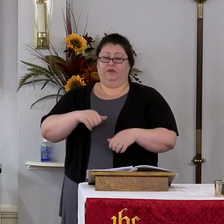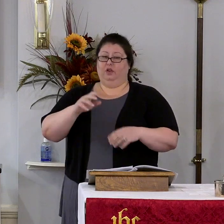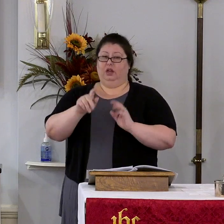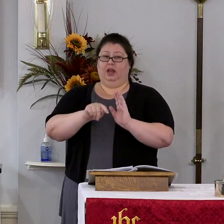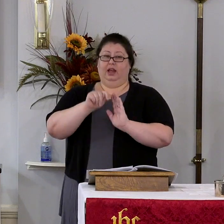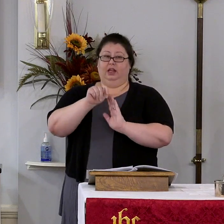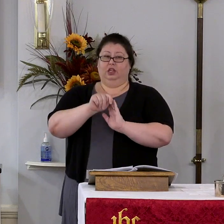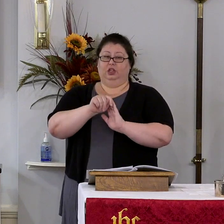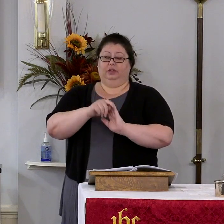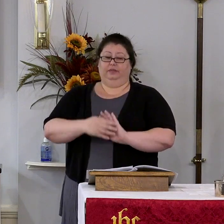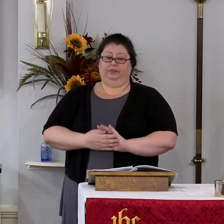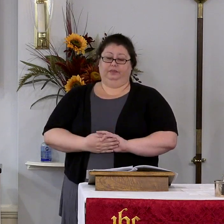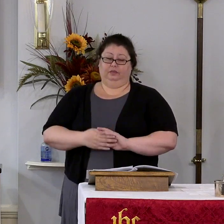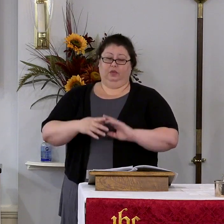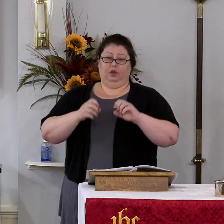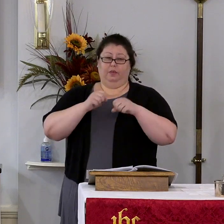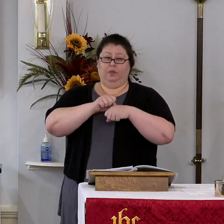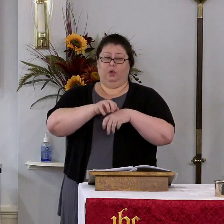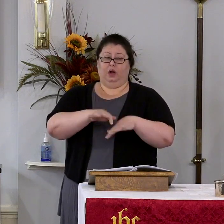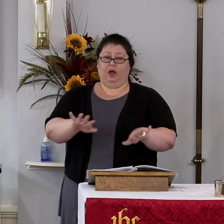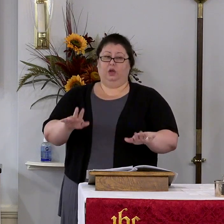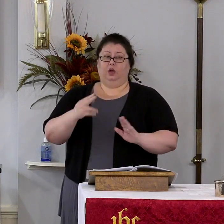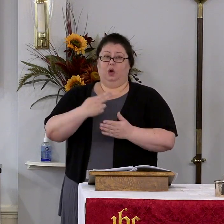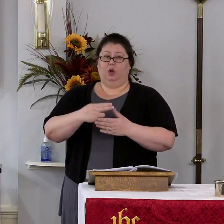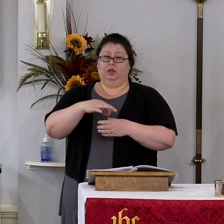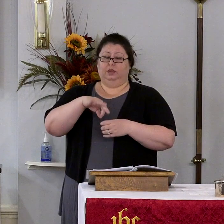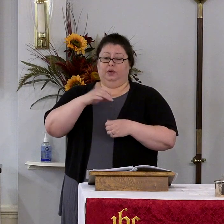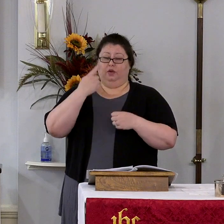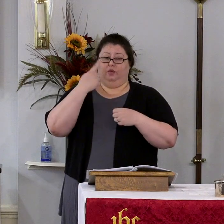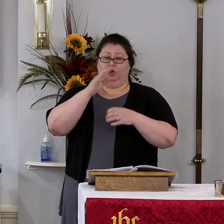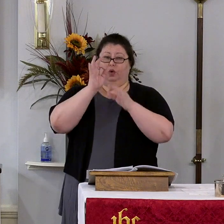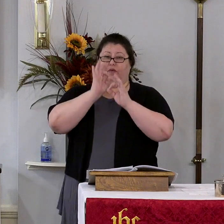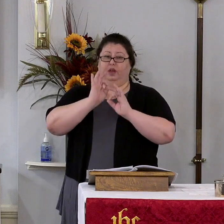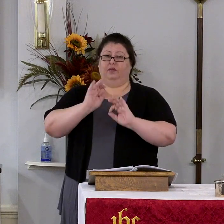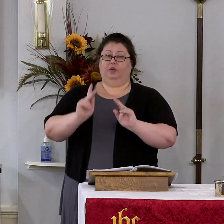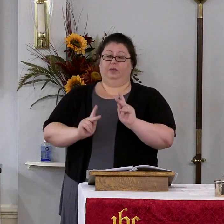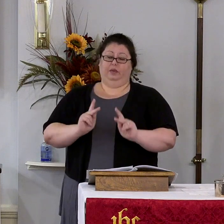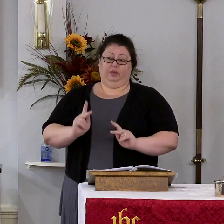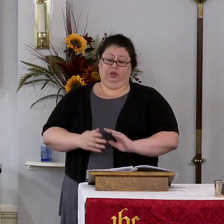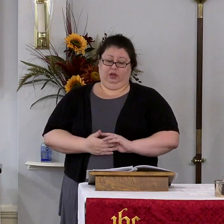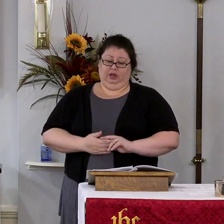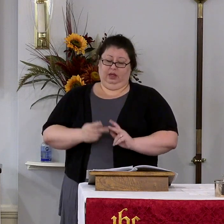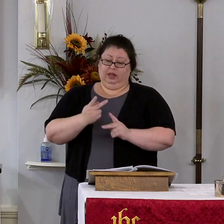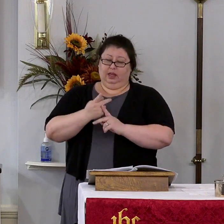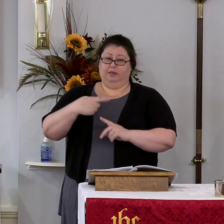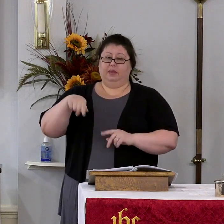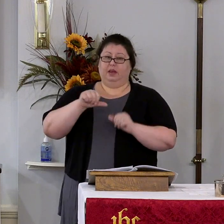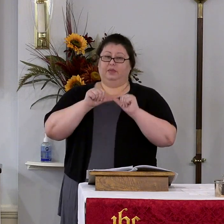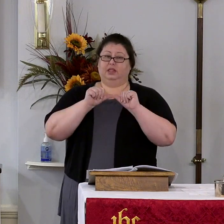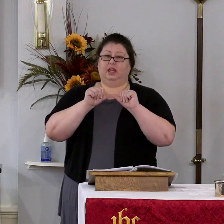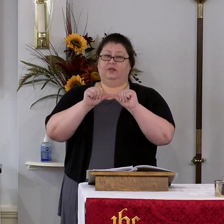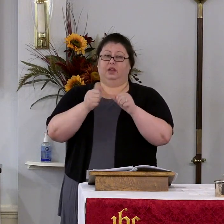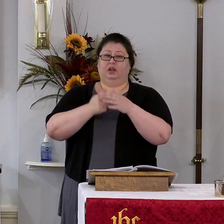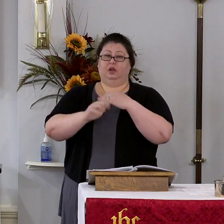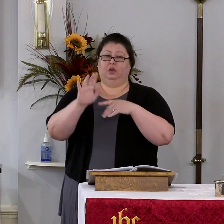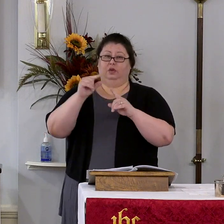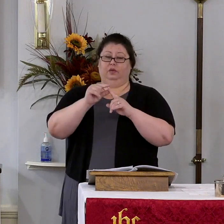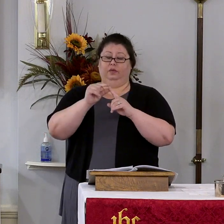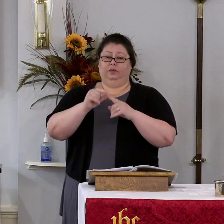age. Pour out your Holy Spirit on your faithful people. Keep them steadfast in your